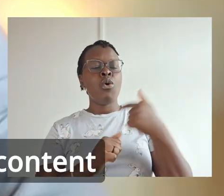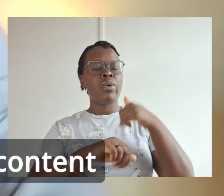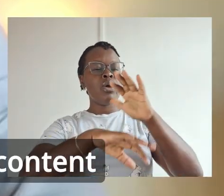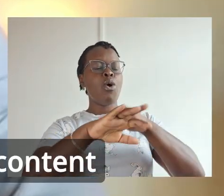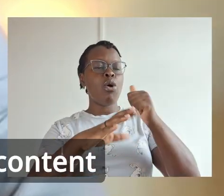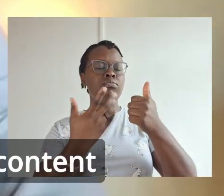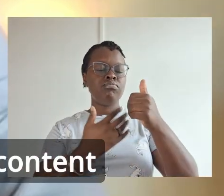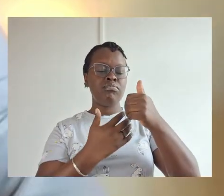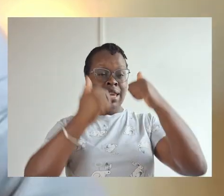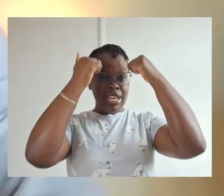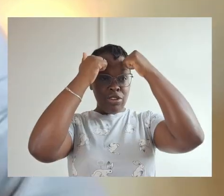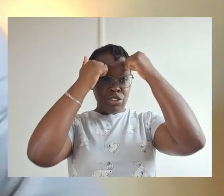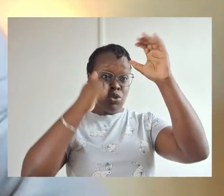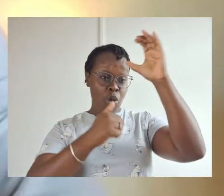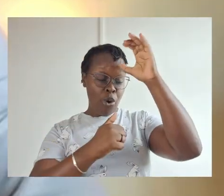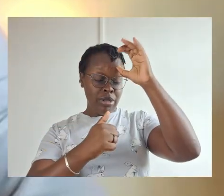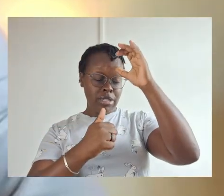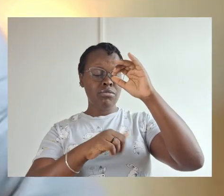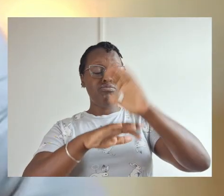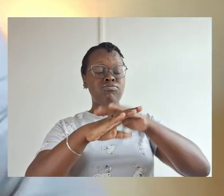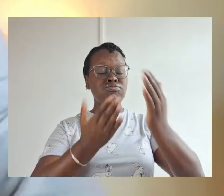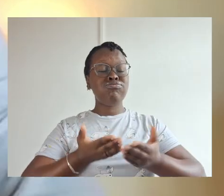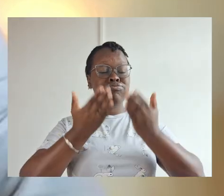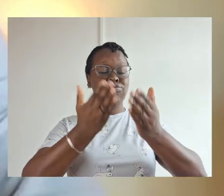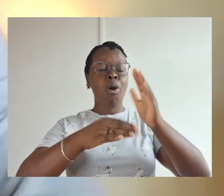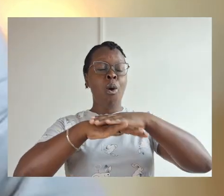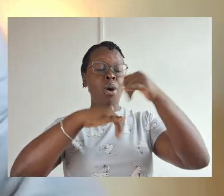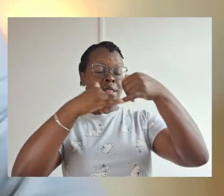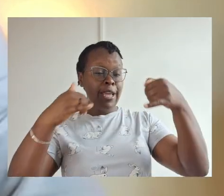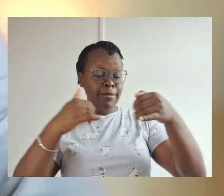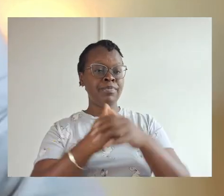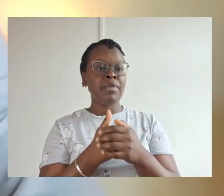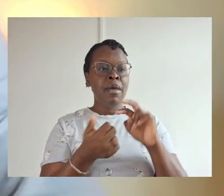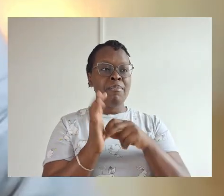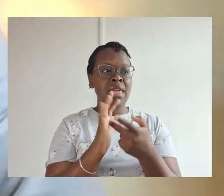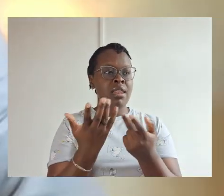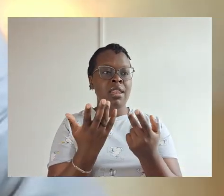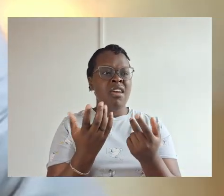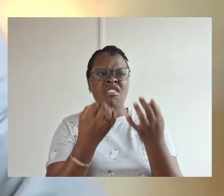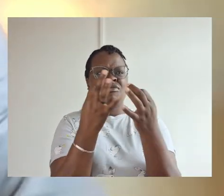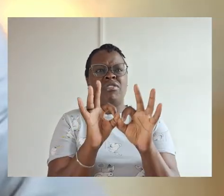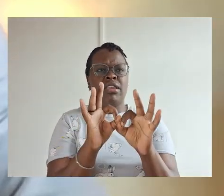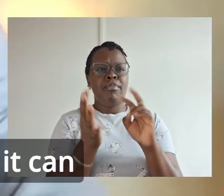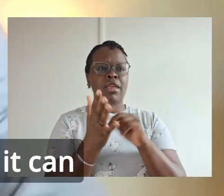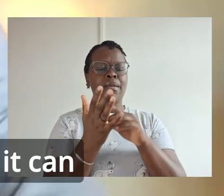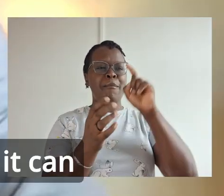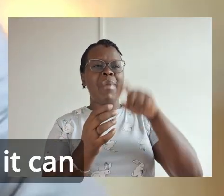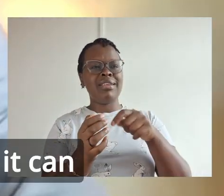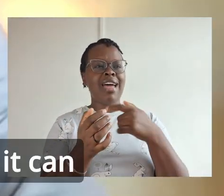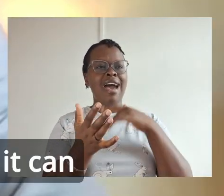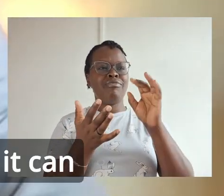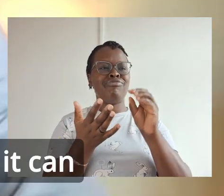put educational content Form 1 to Form 4 into a server, a small server, portable server, which doesn't need internet. So once